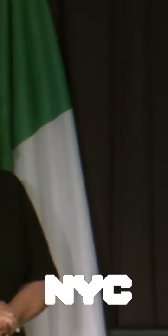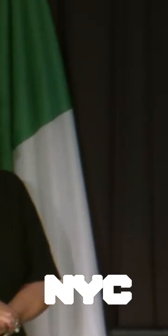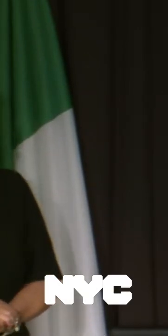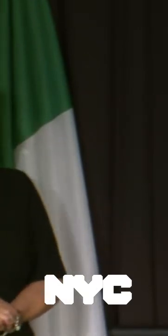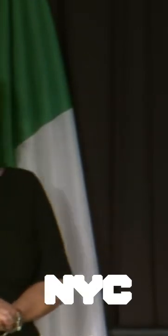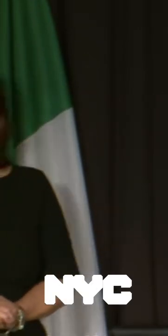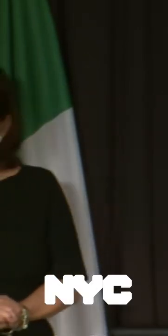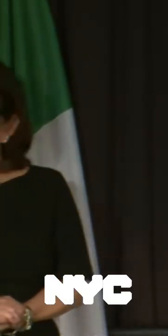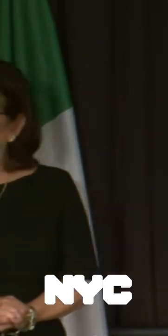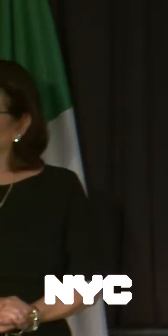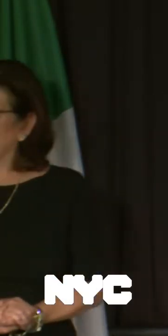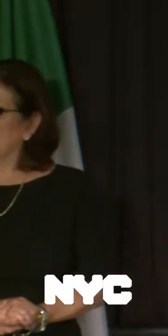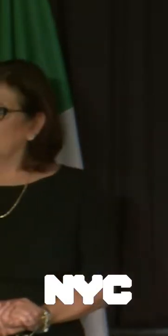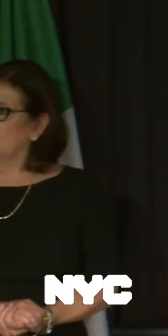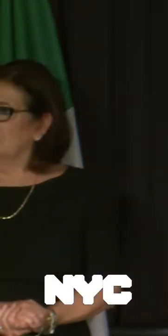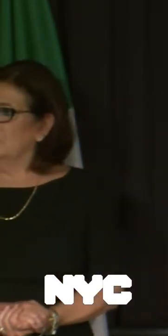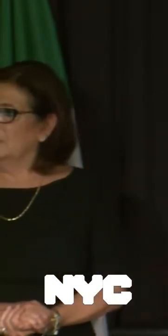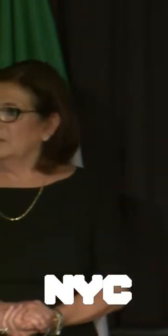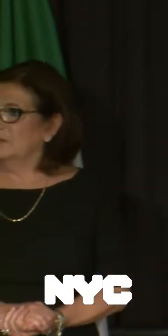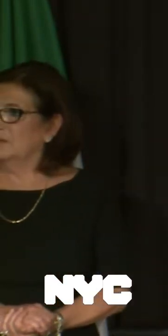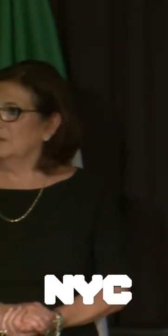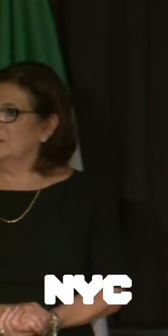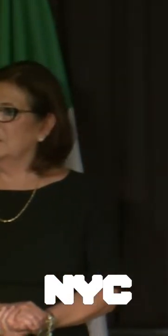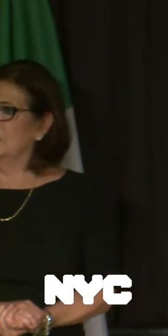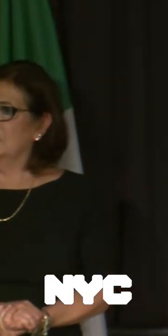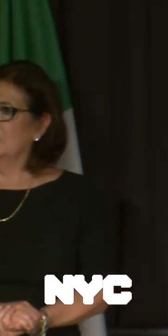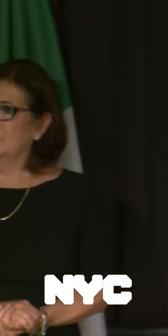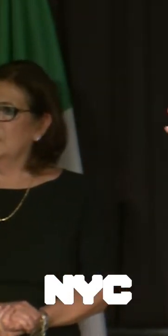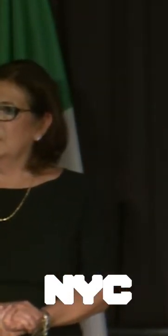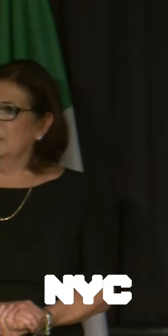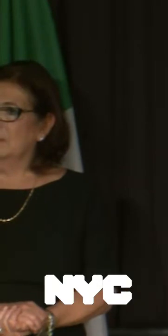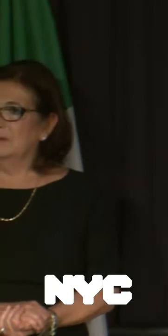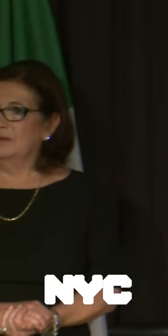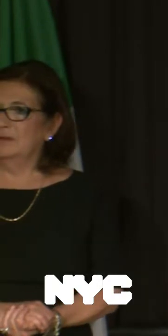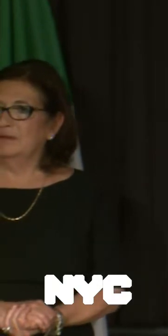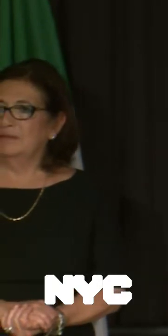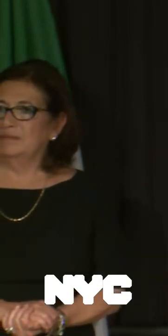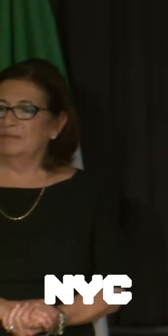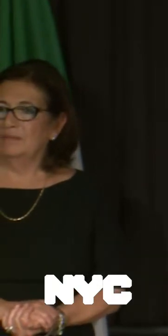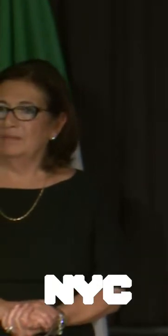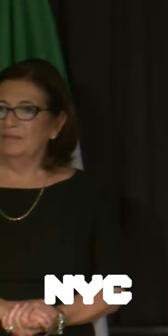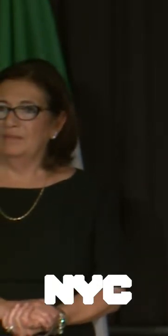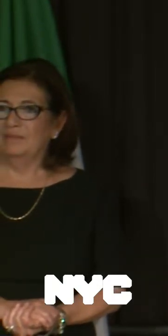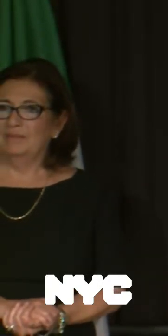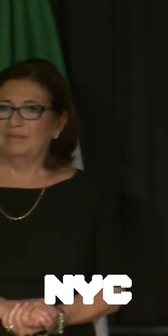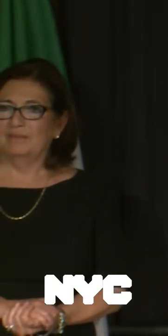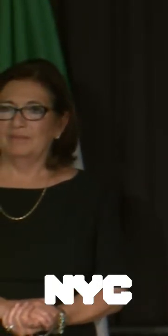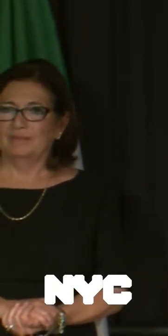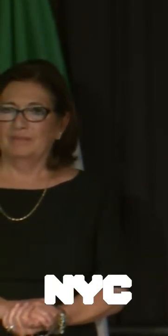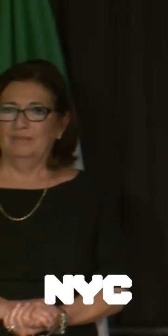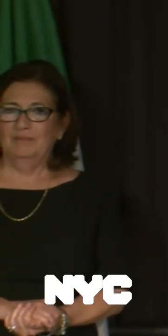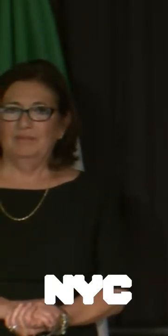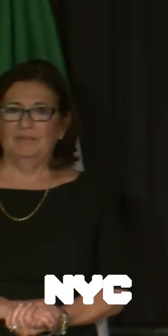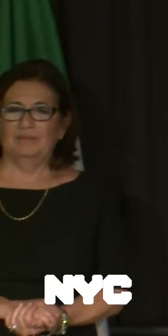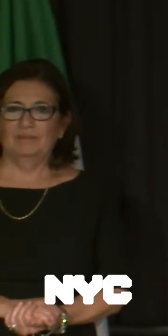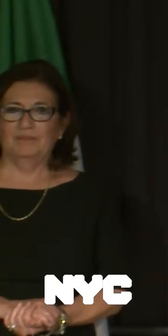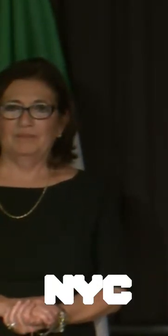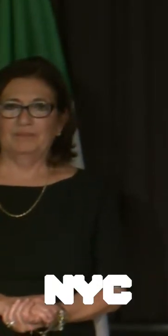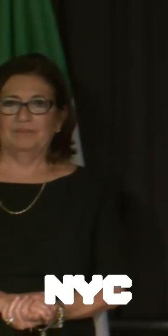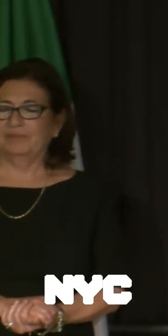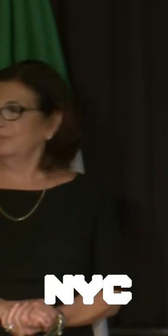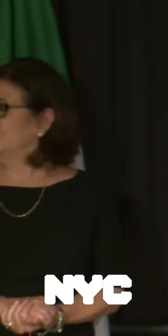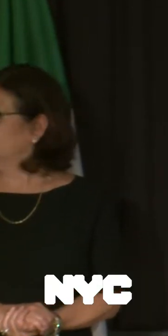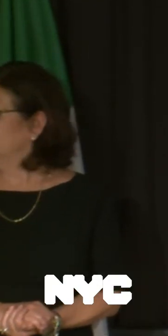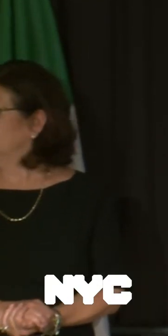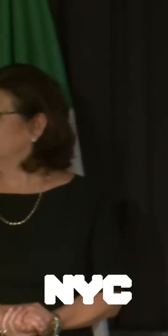people in public life are scared to offer an opinion between one and another thing or they'll get in trouble. I'm going to tell you this evening, the finest